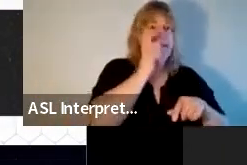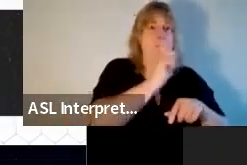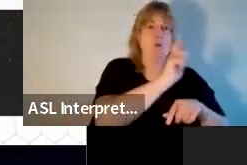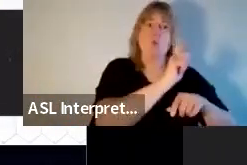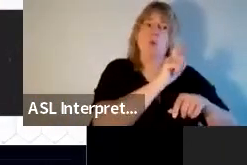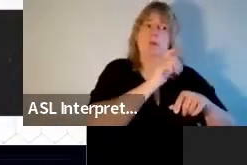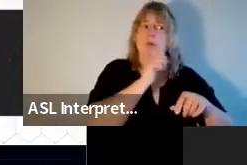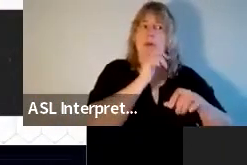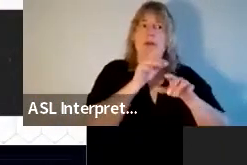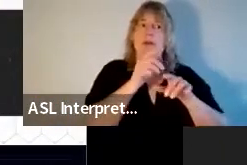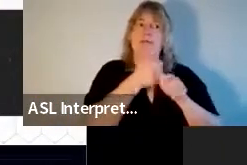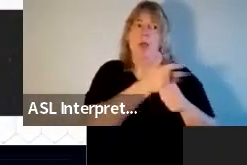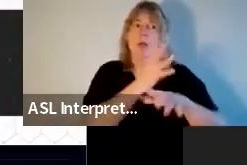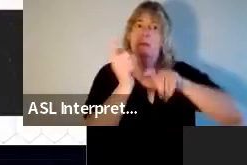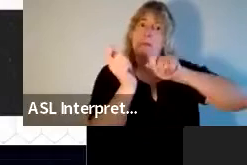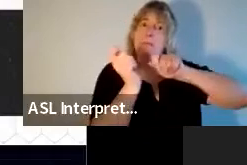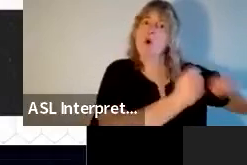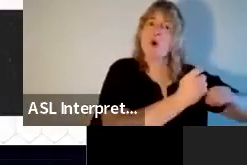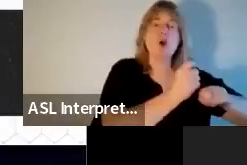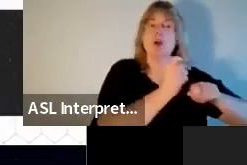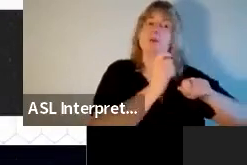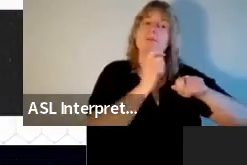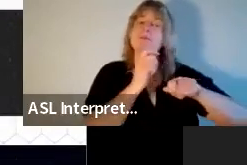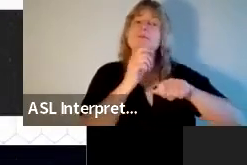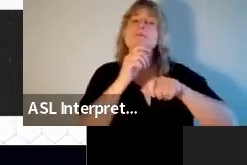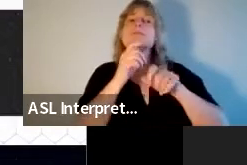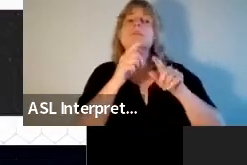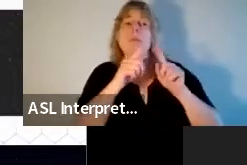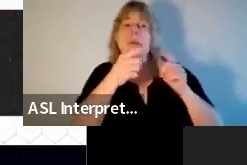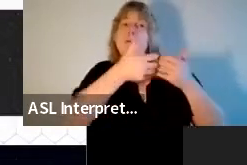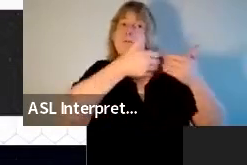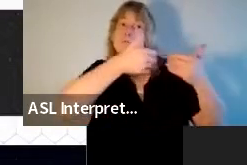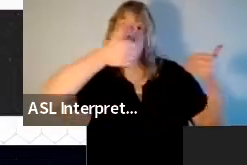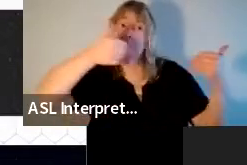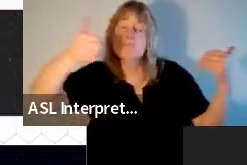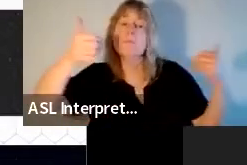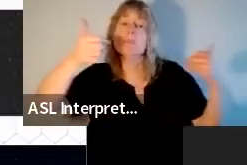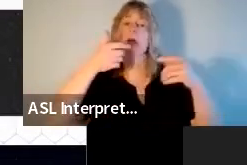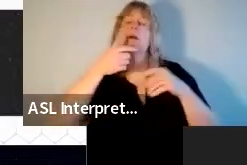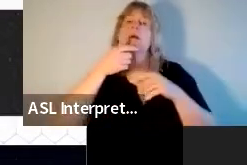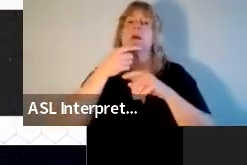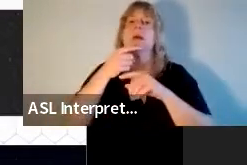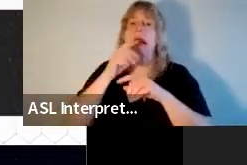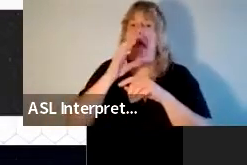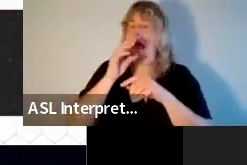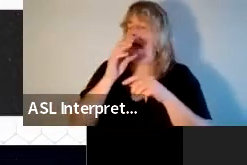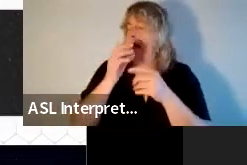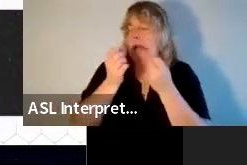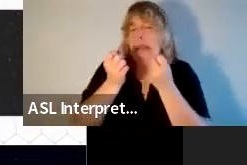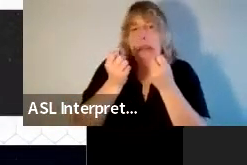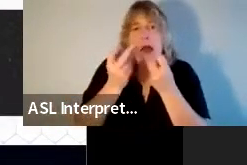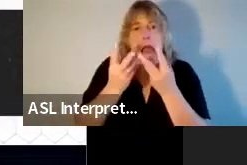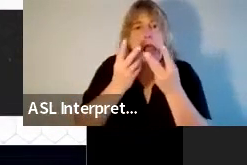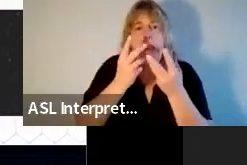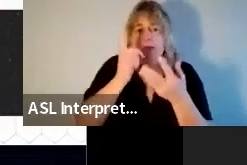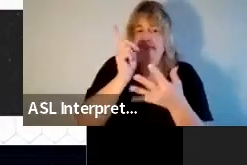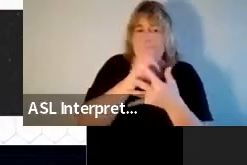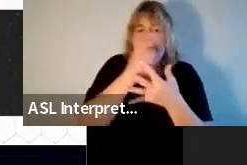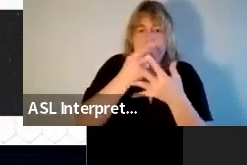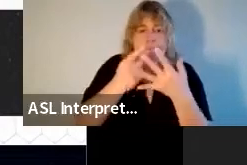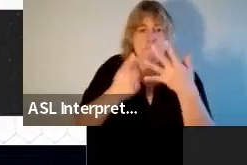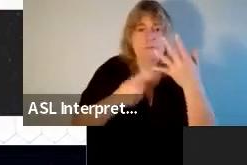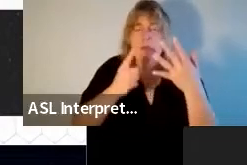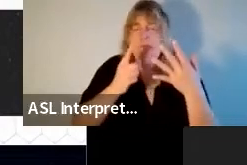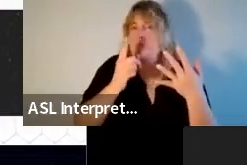positioned. So it's an extraordinary series of hundreds of maneuvers that need to happen just so.